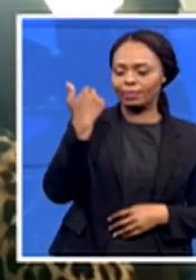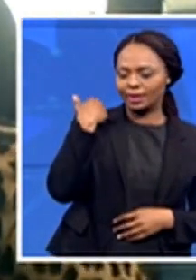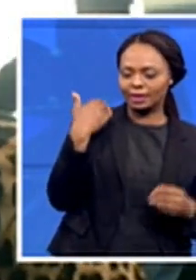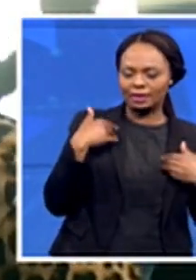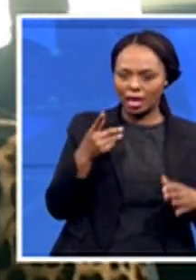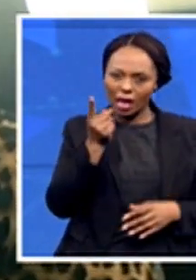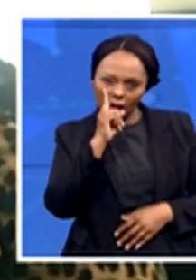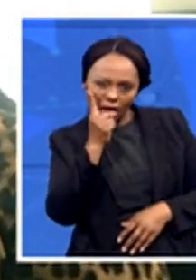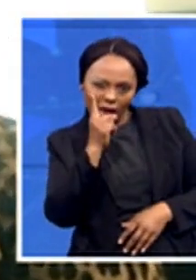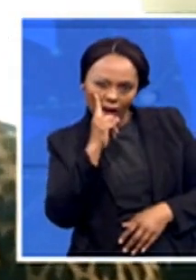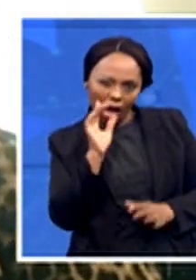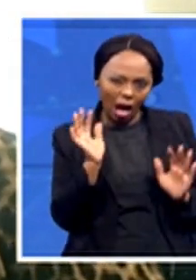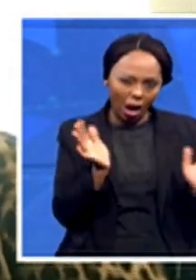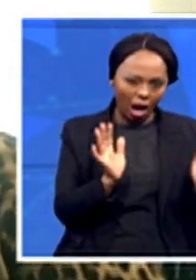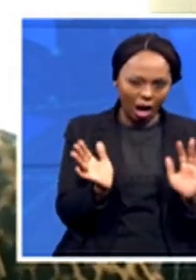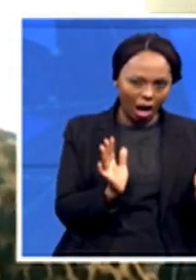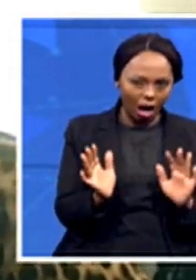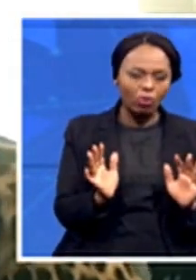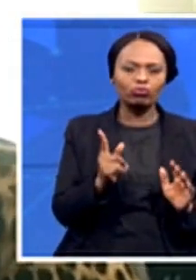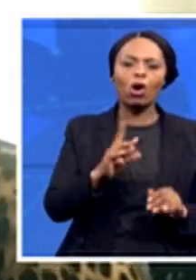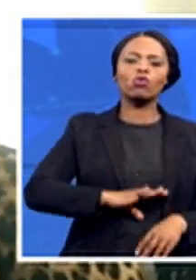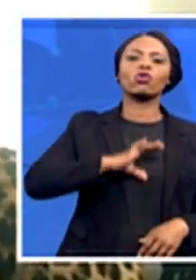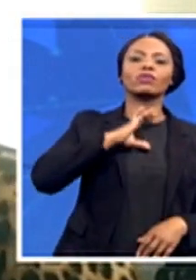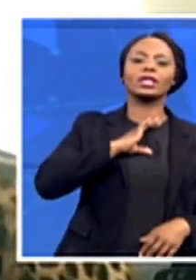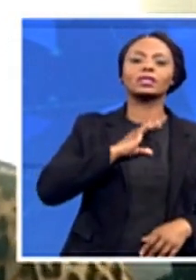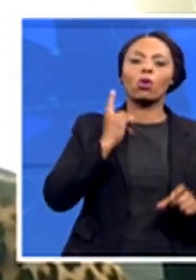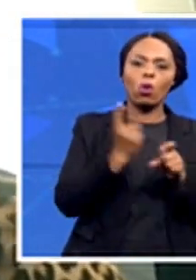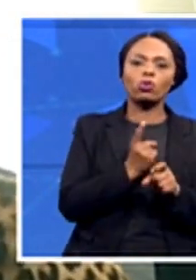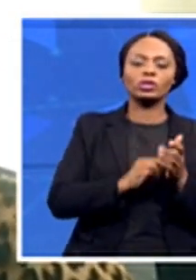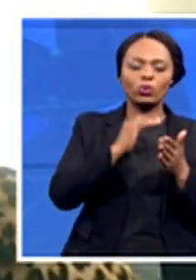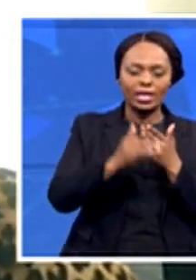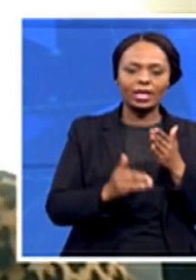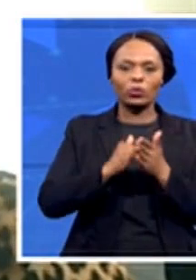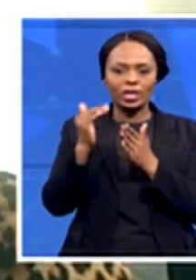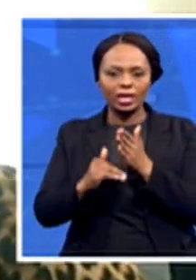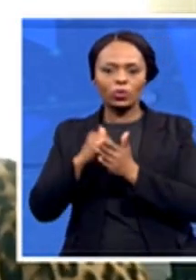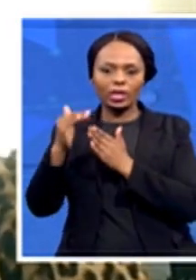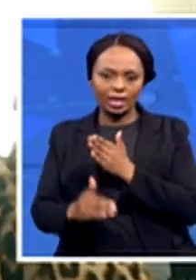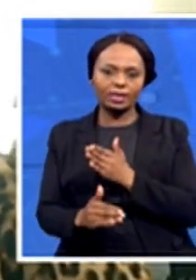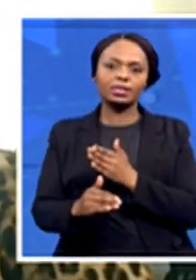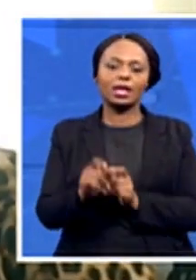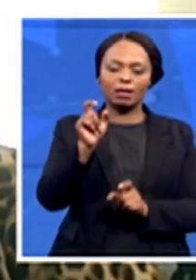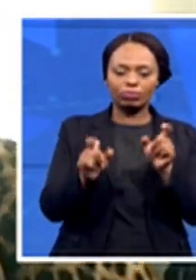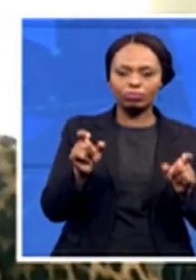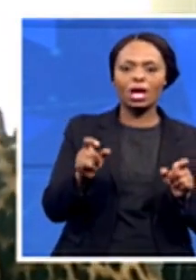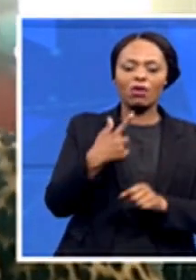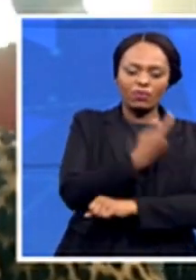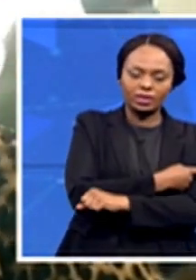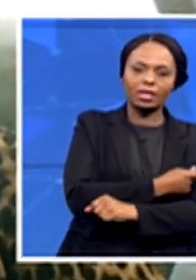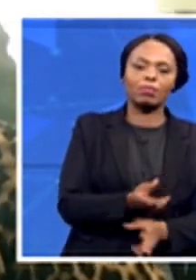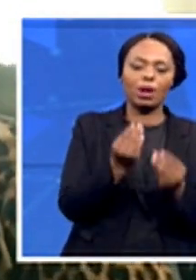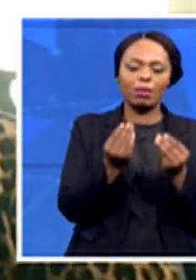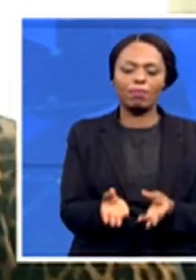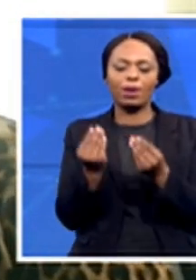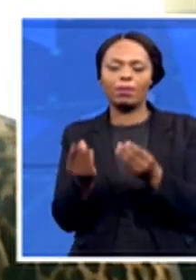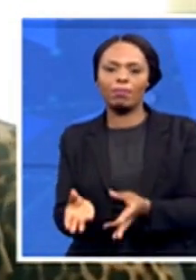continue with this every weekend up to December at least, because if yesterday and we were starting, we were able to do more than 550, it says then